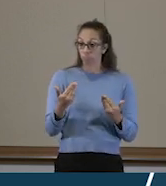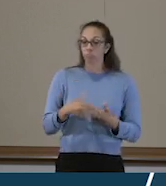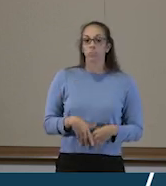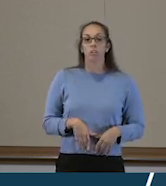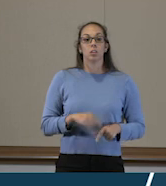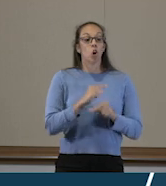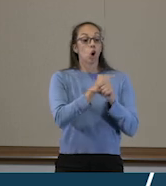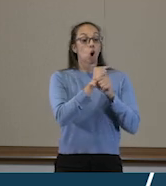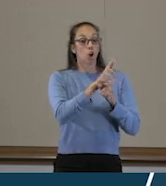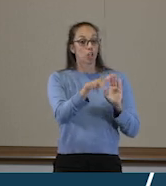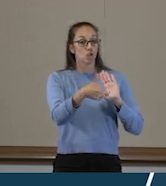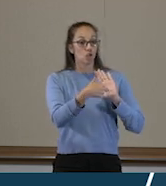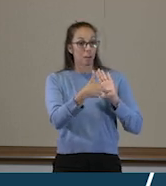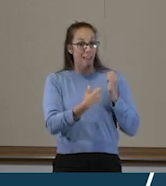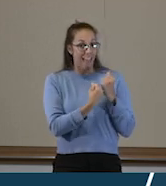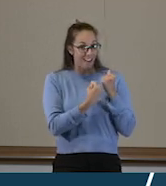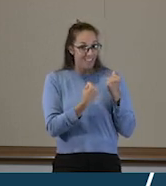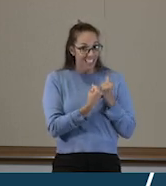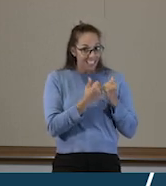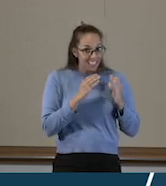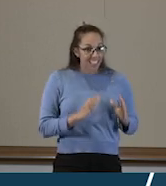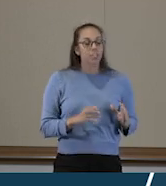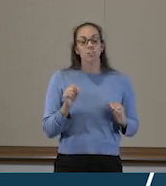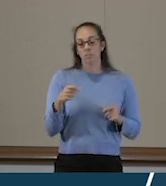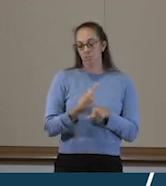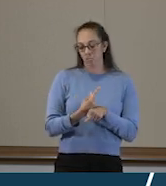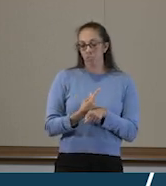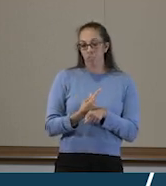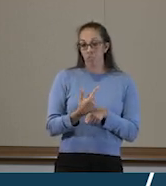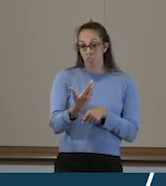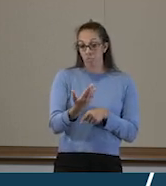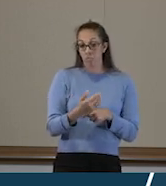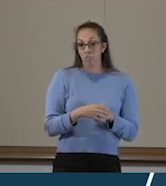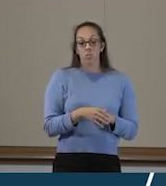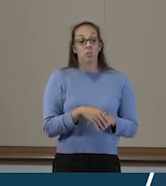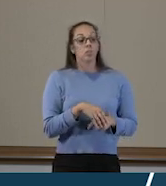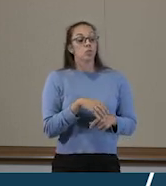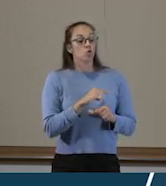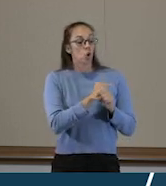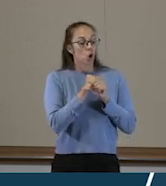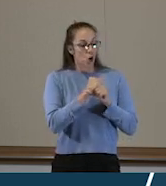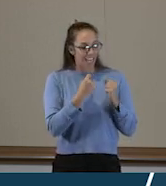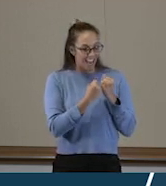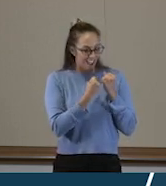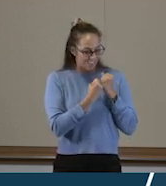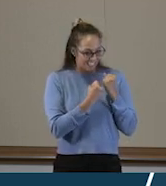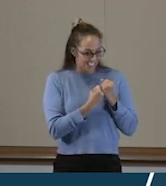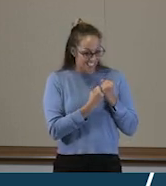Guardianship advocacy. Guardian advocacy. Mhm. Guardian advocacy. Does that require court